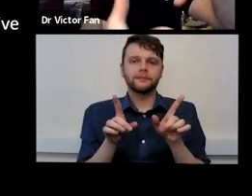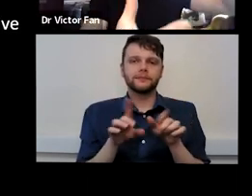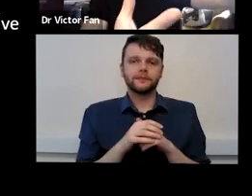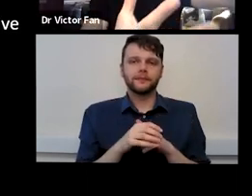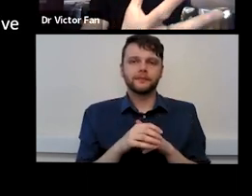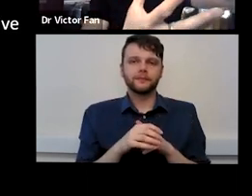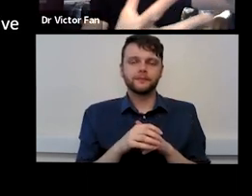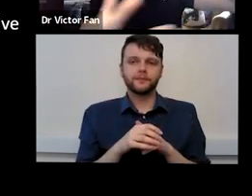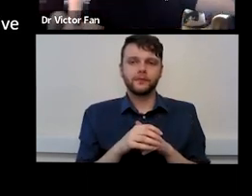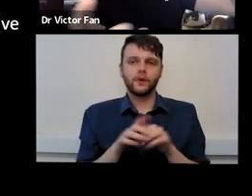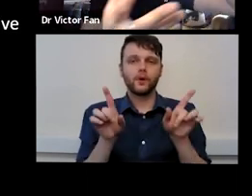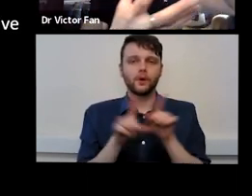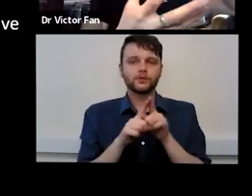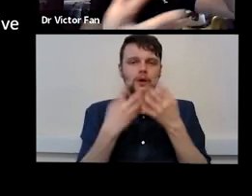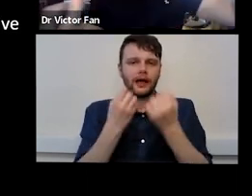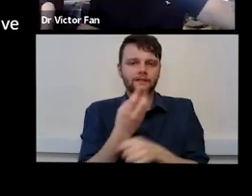has some